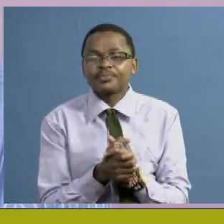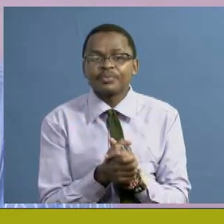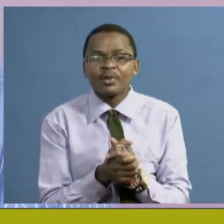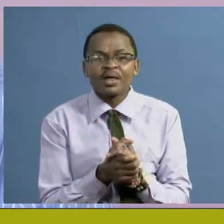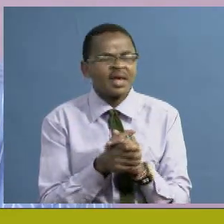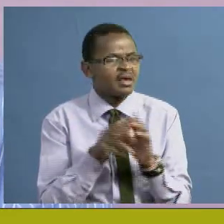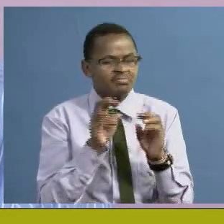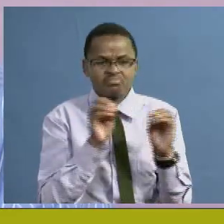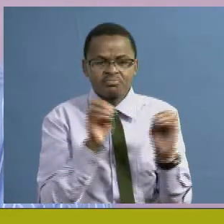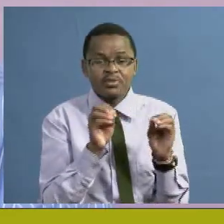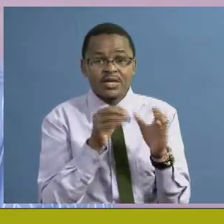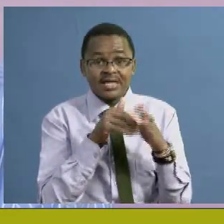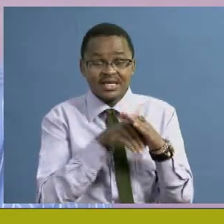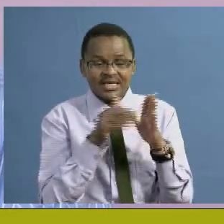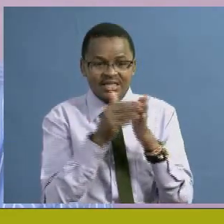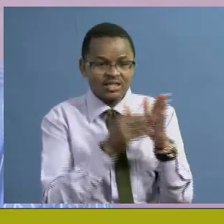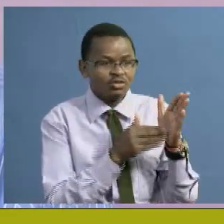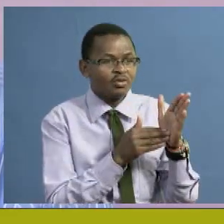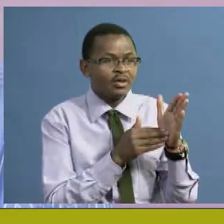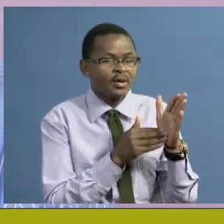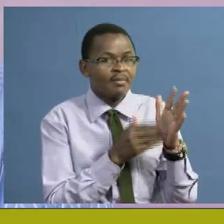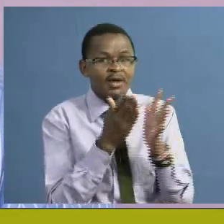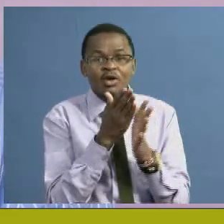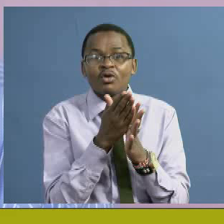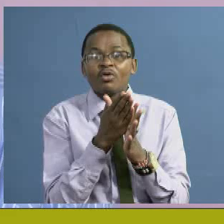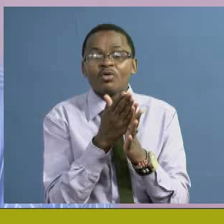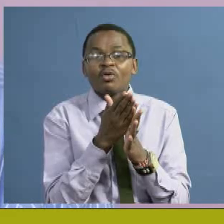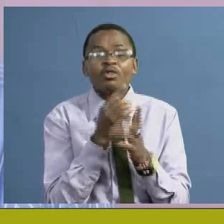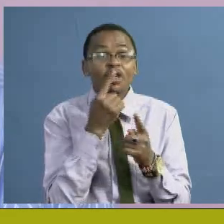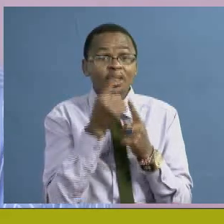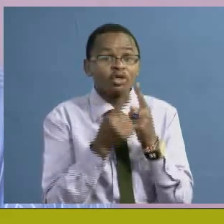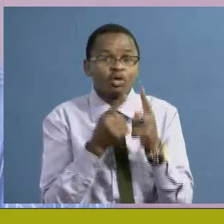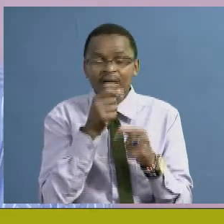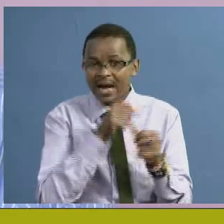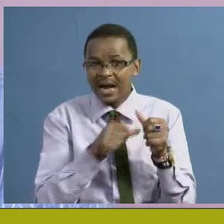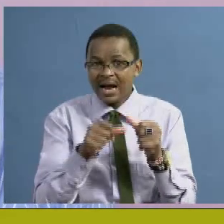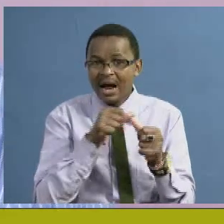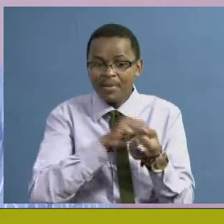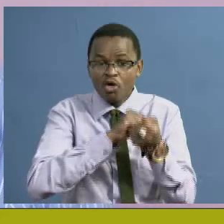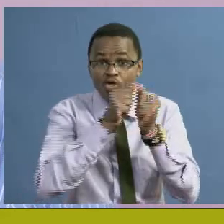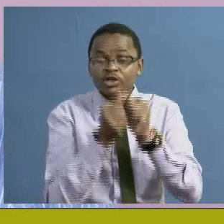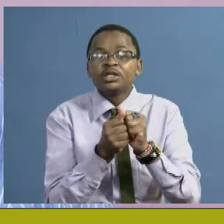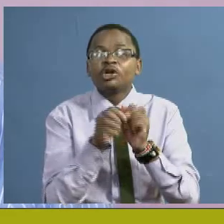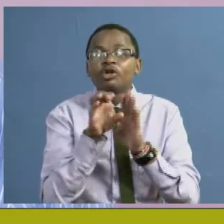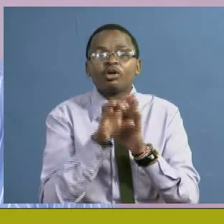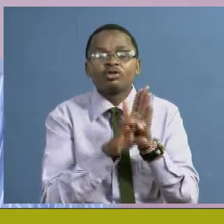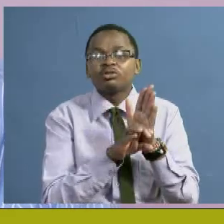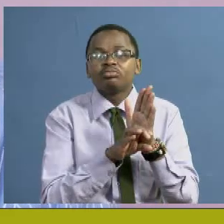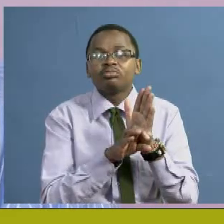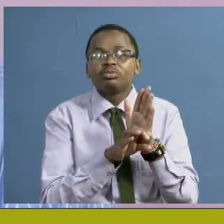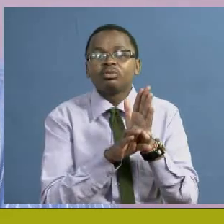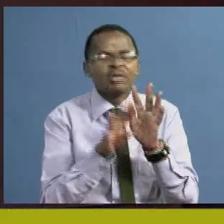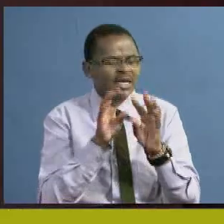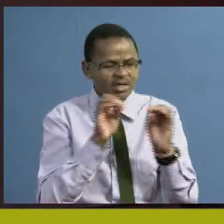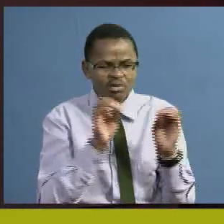is nowhere in the statement of March 9th they talked about amendment of a constitution.